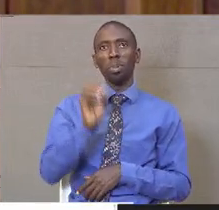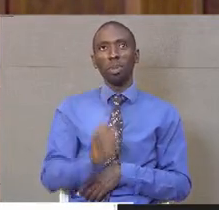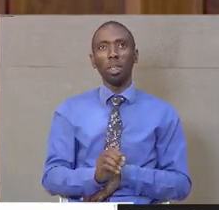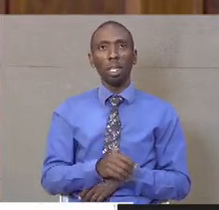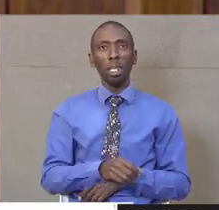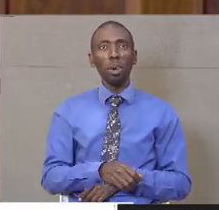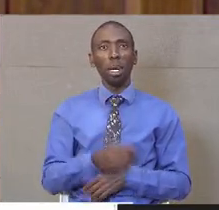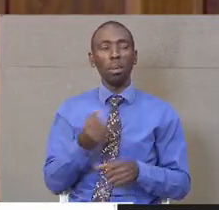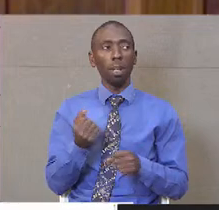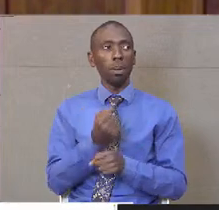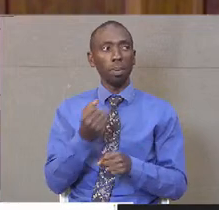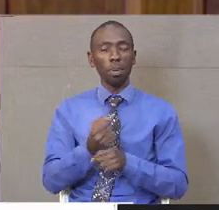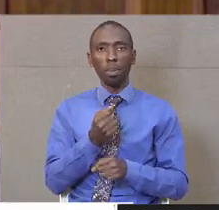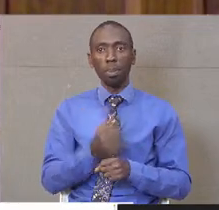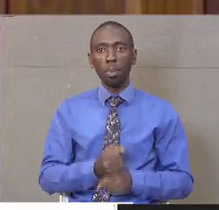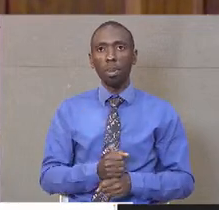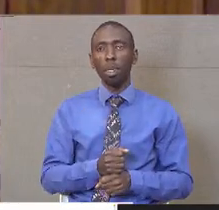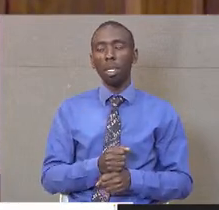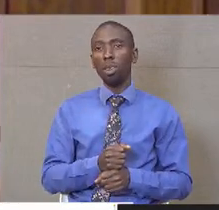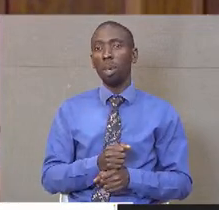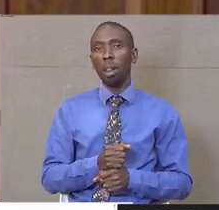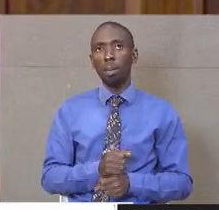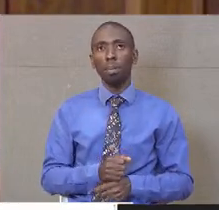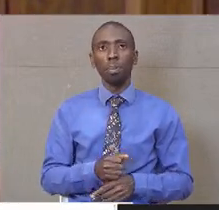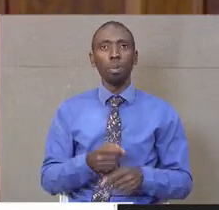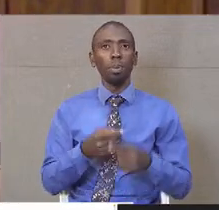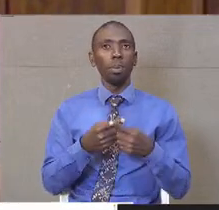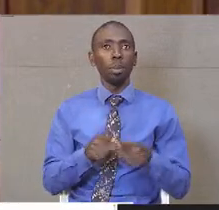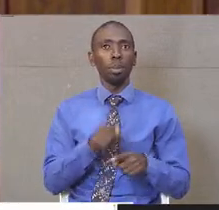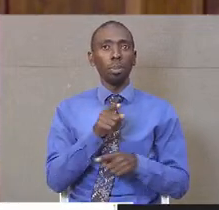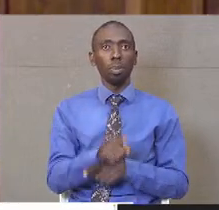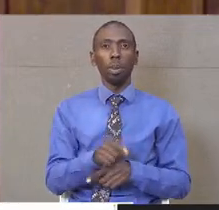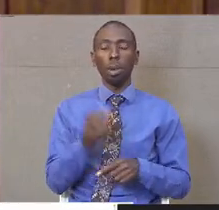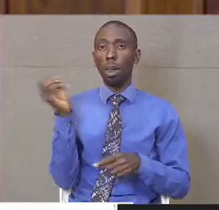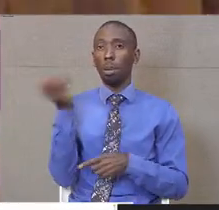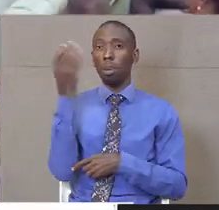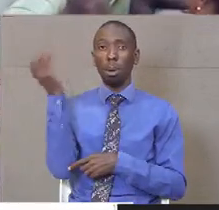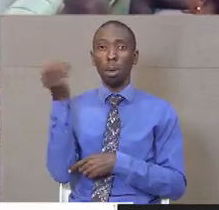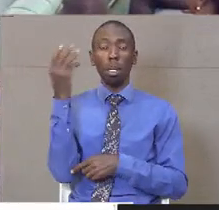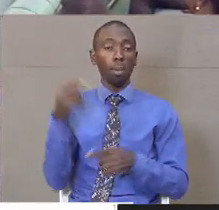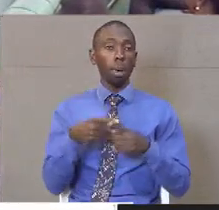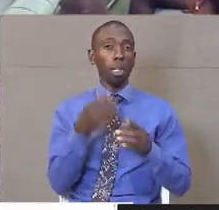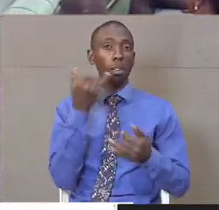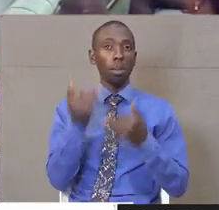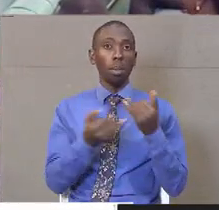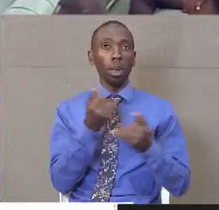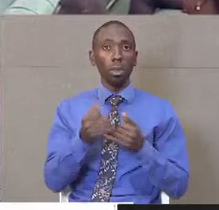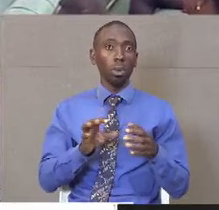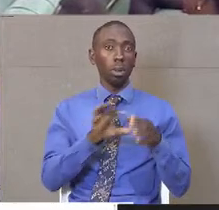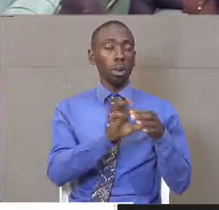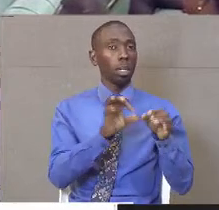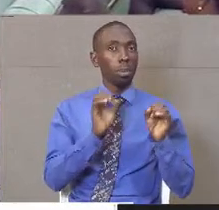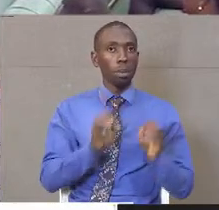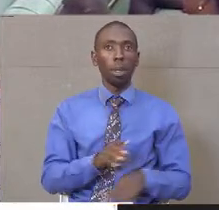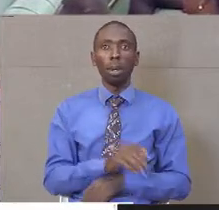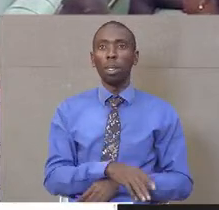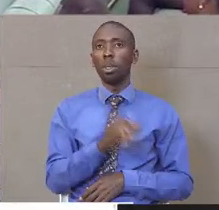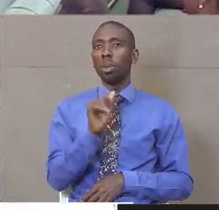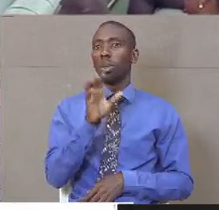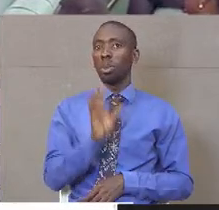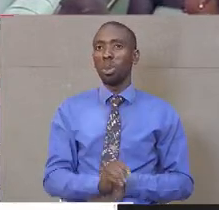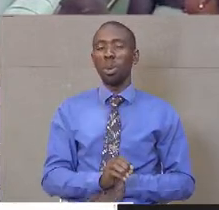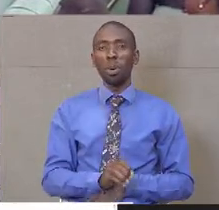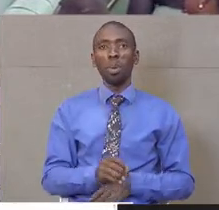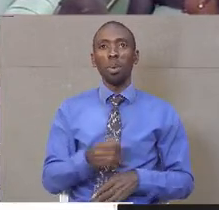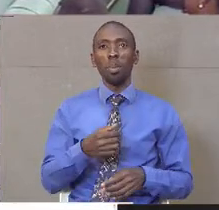regional referral hospital requires an additional 3 billion. But how is this connected to the ambulance? The information is not in any way connected. I'm right, related. Honorable Speaker,